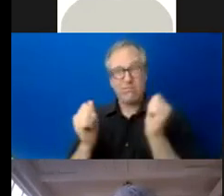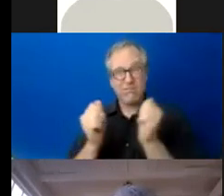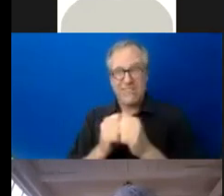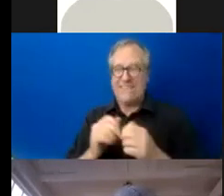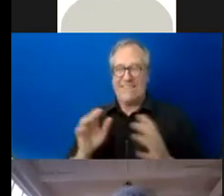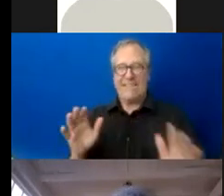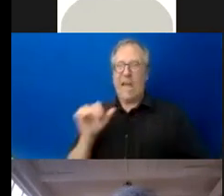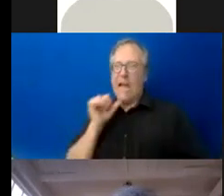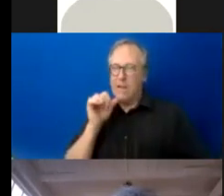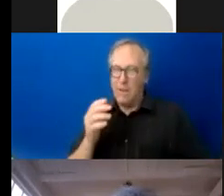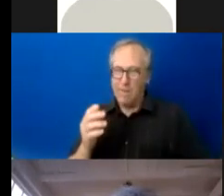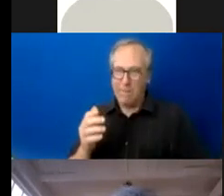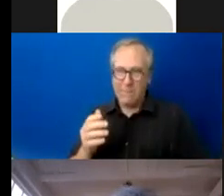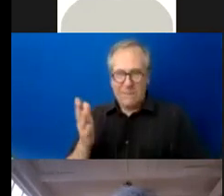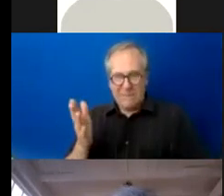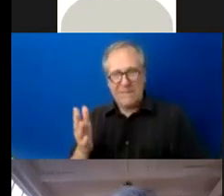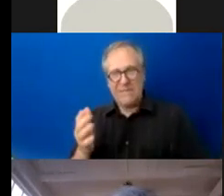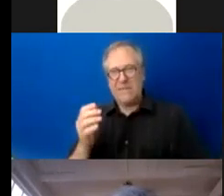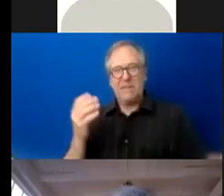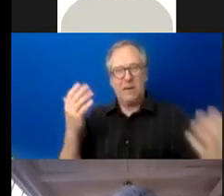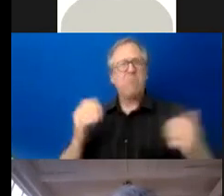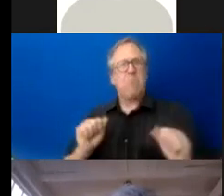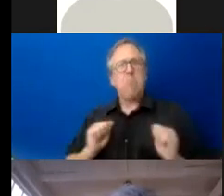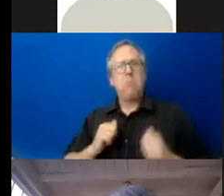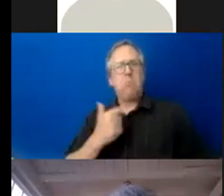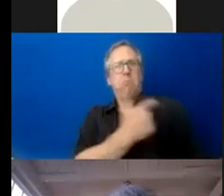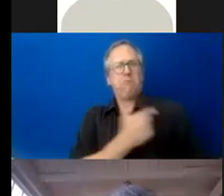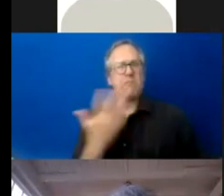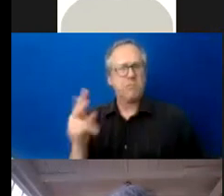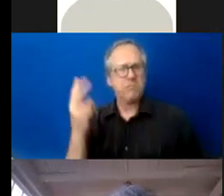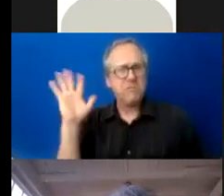need to be convinced. I'm fully vaccinated myself, both shots.